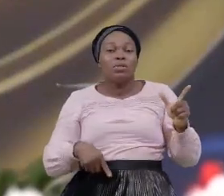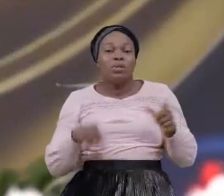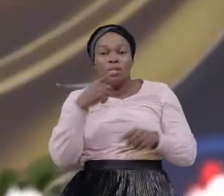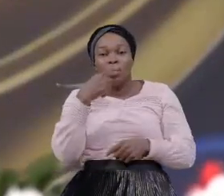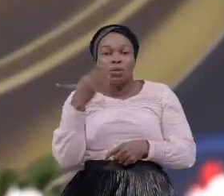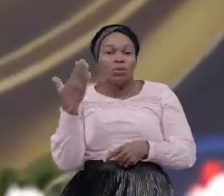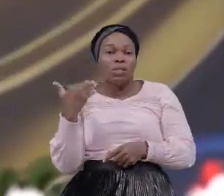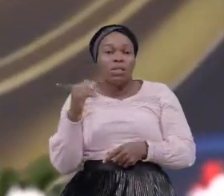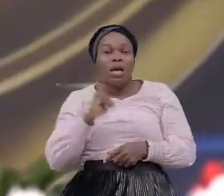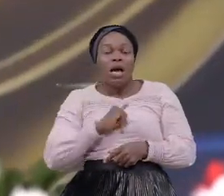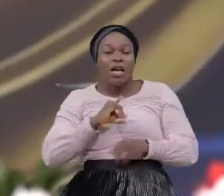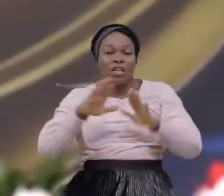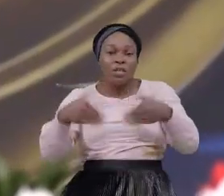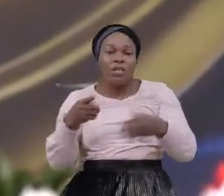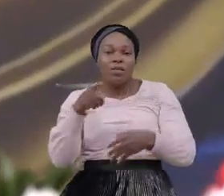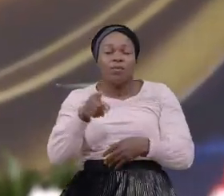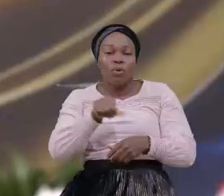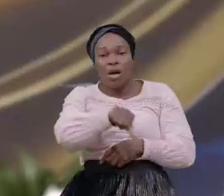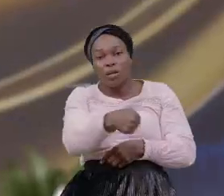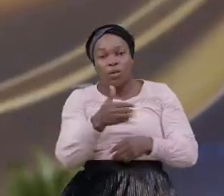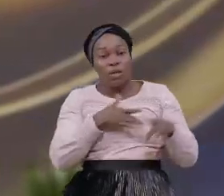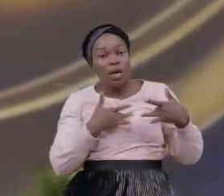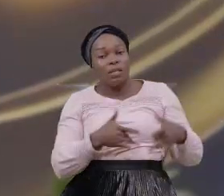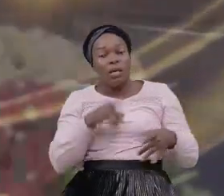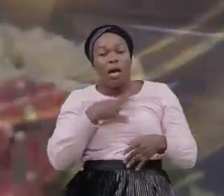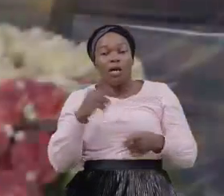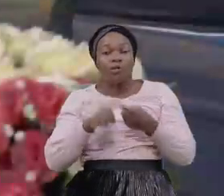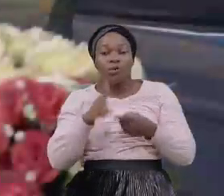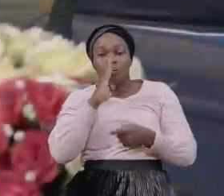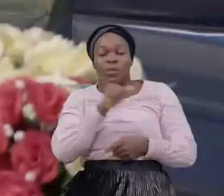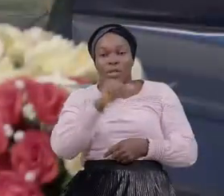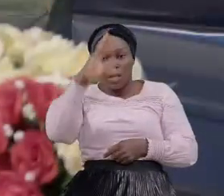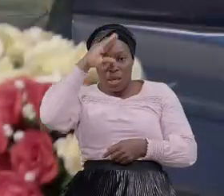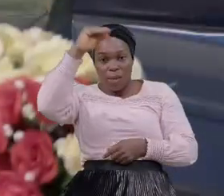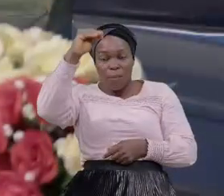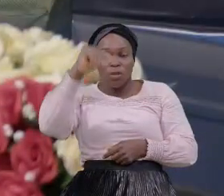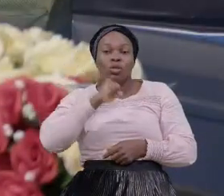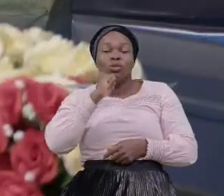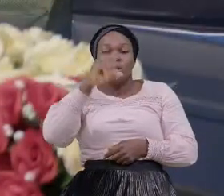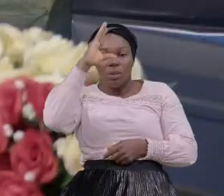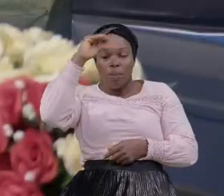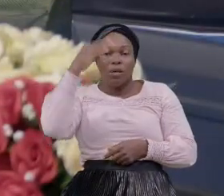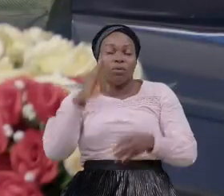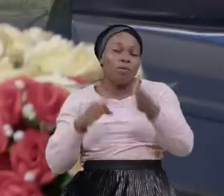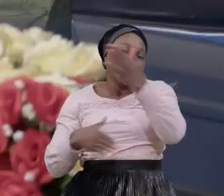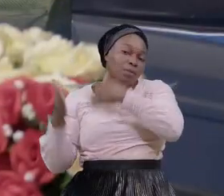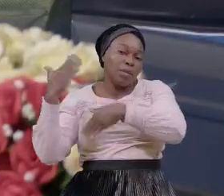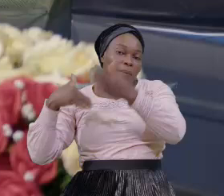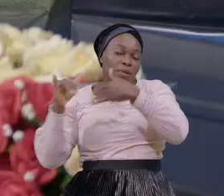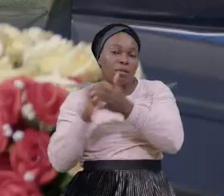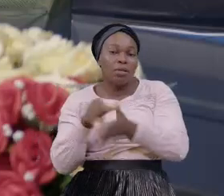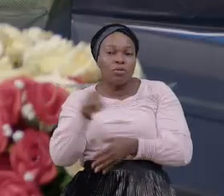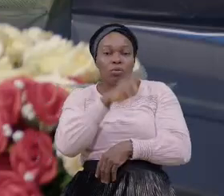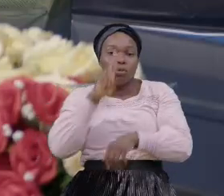heart, and you'll be a man, not a man of the past. It used to be. I used to